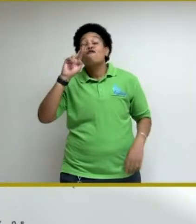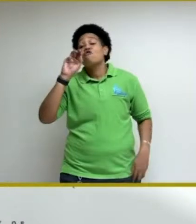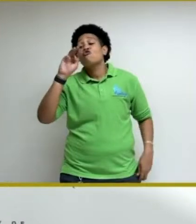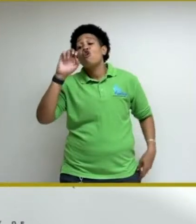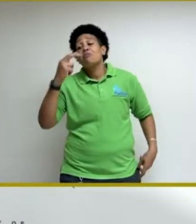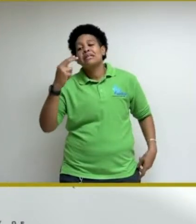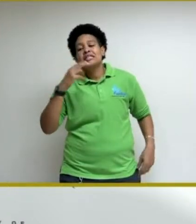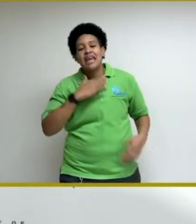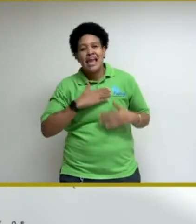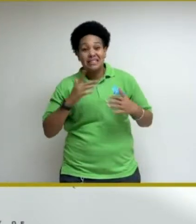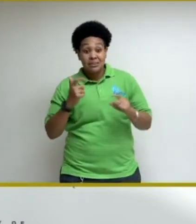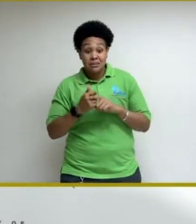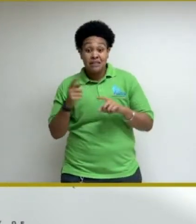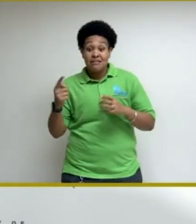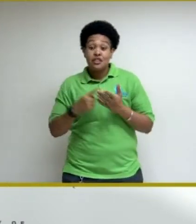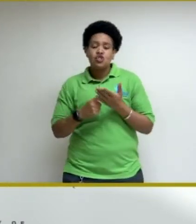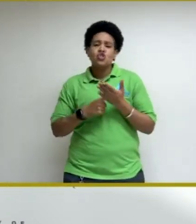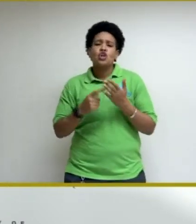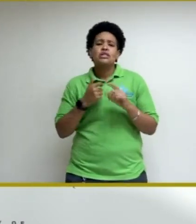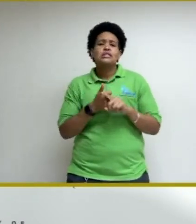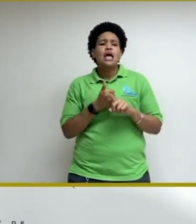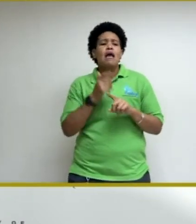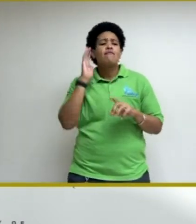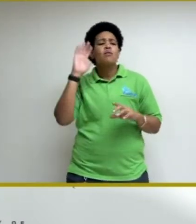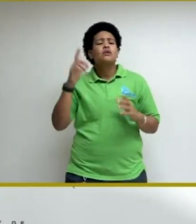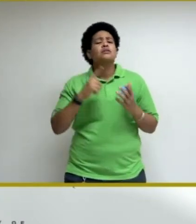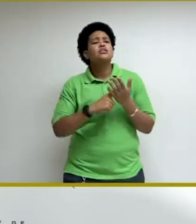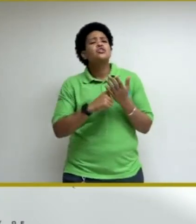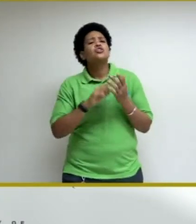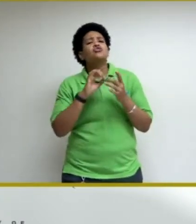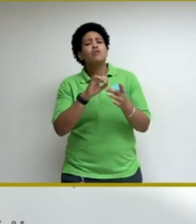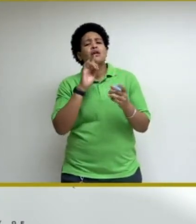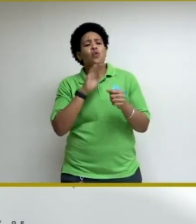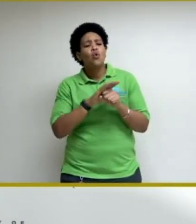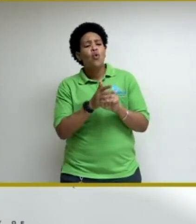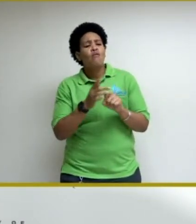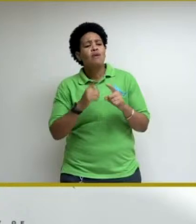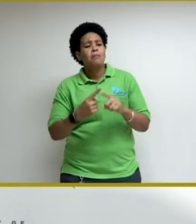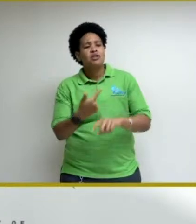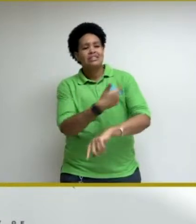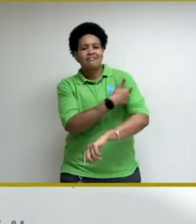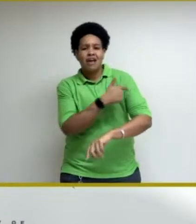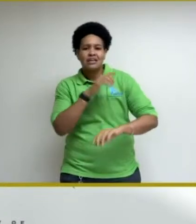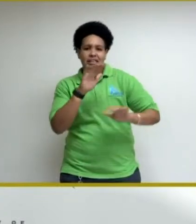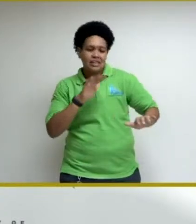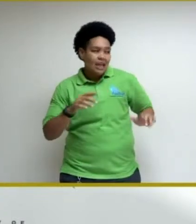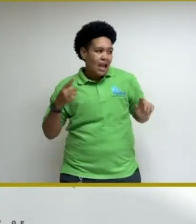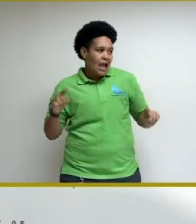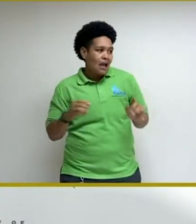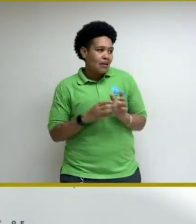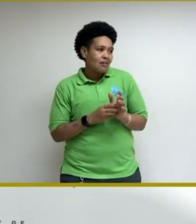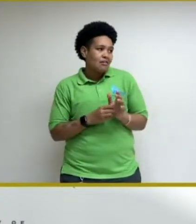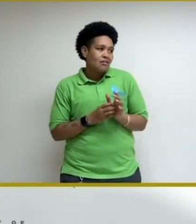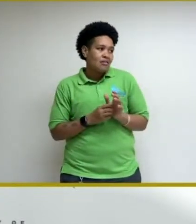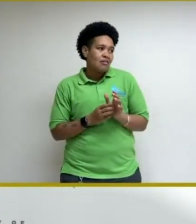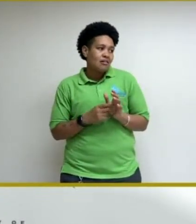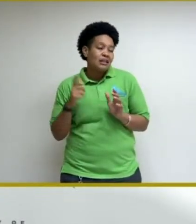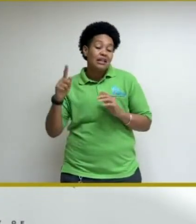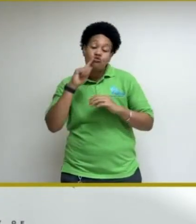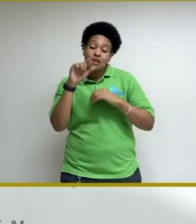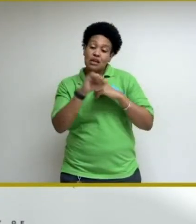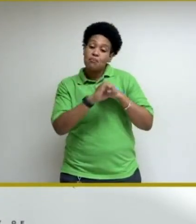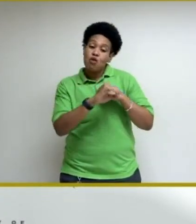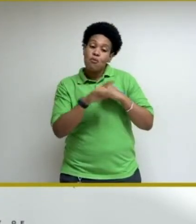this discussion is going to be a discussion around COVID and vaccines. And this has been